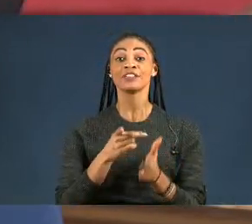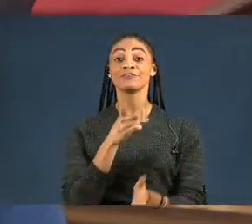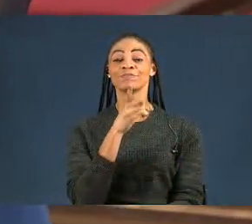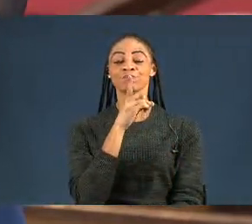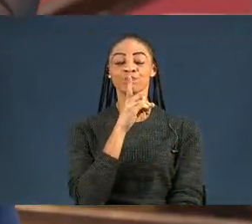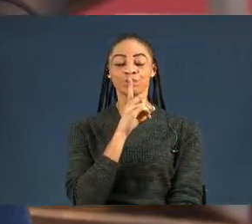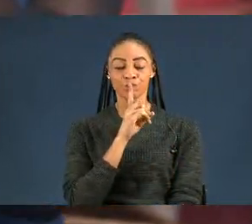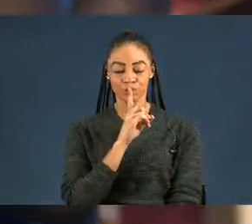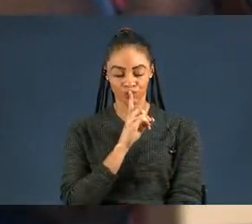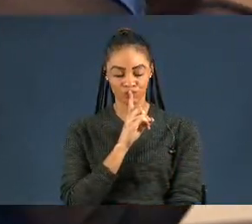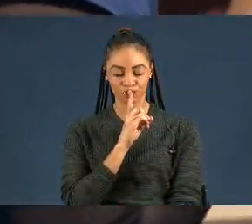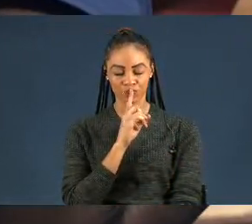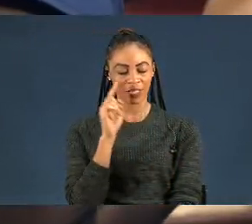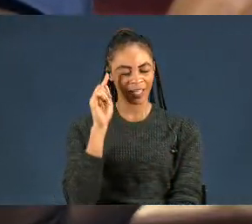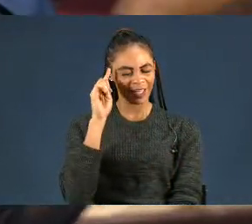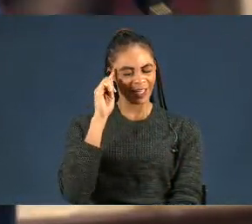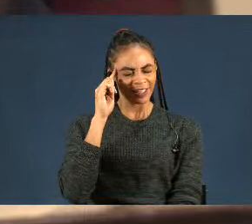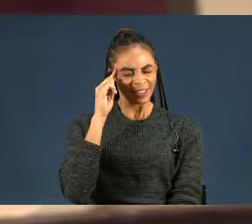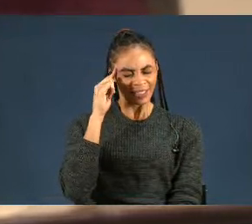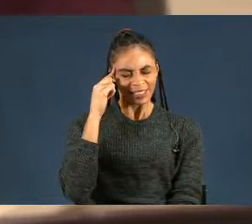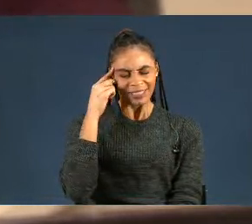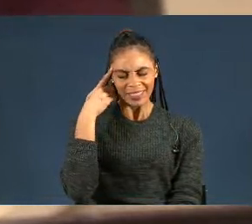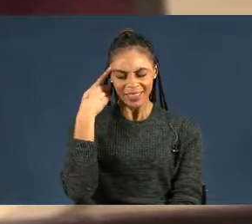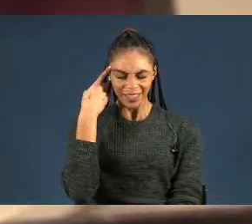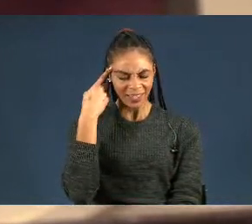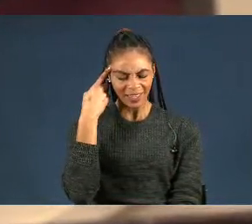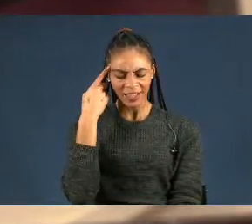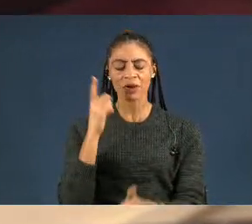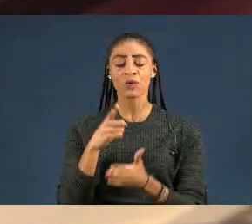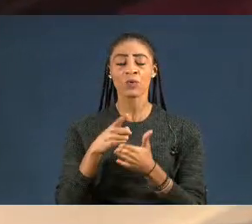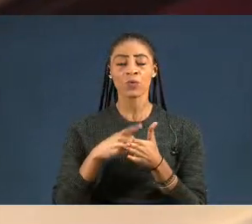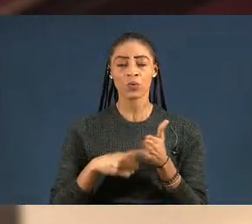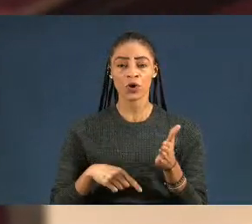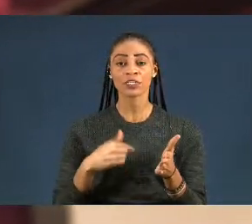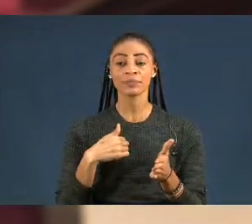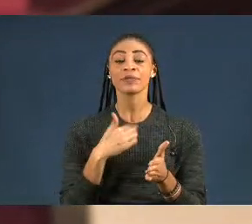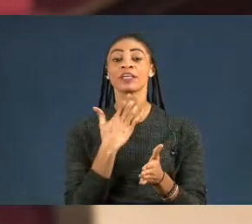Thinking through what I want to say before I say it.